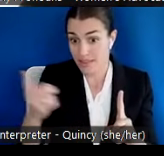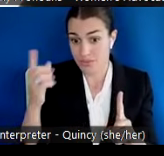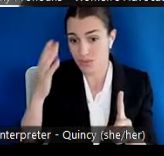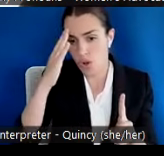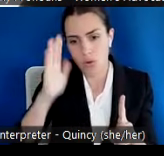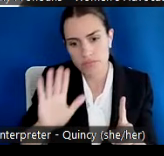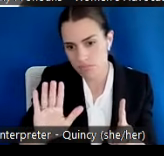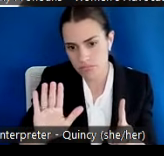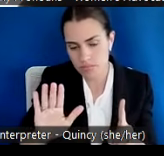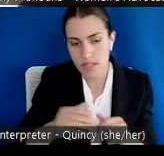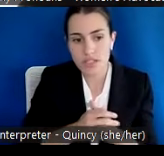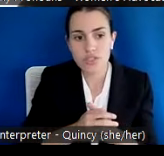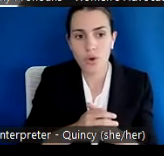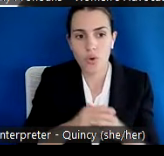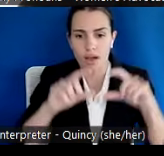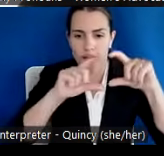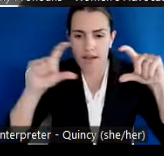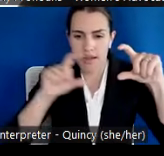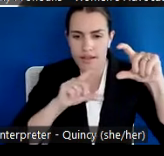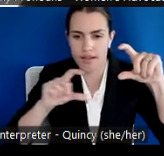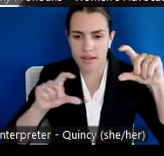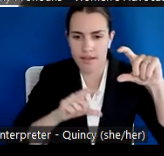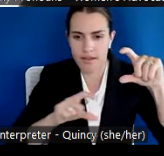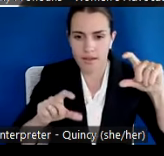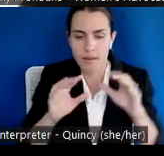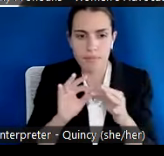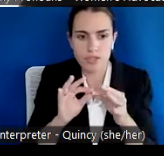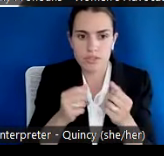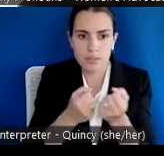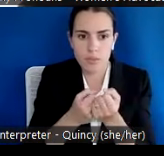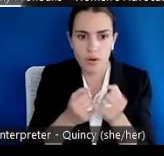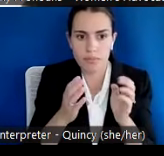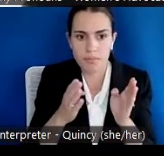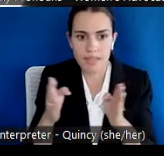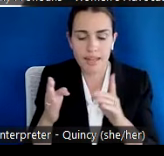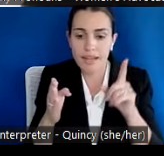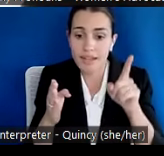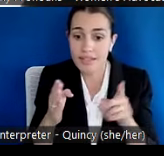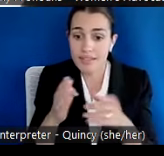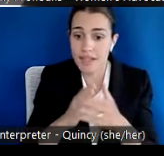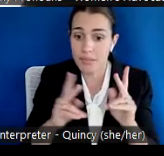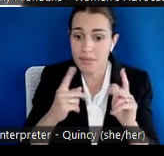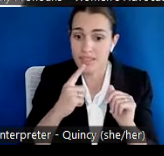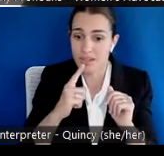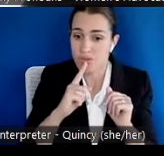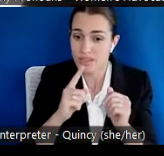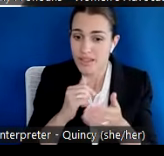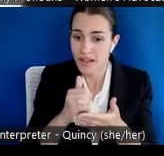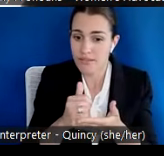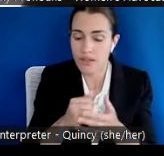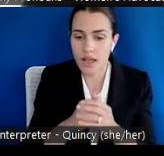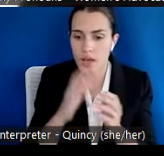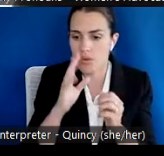screen mentions support planning, and other people in the chat said that this was really helpful. So I'm going to go ahead and drop this link in the